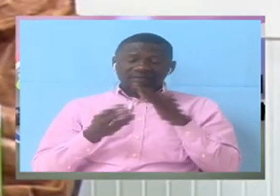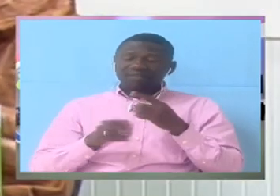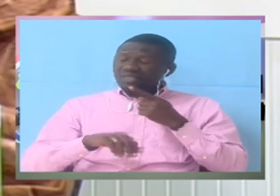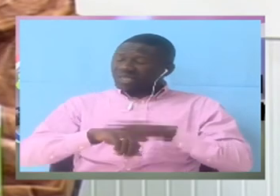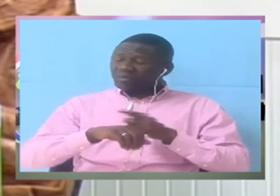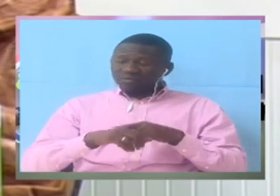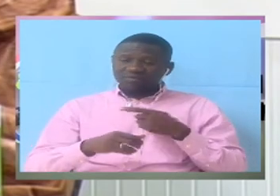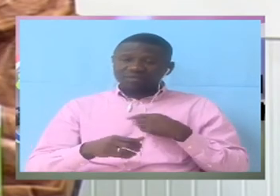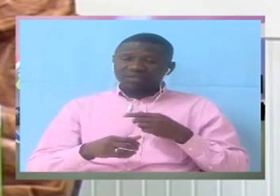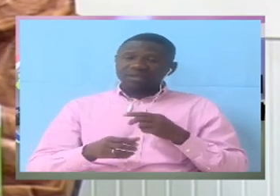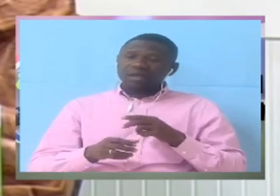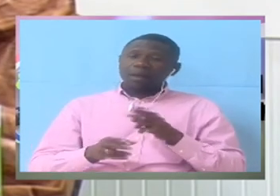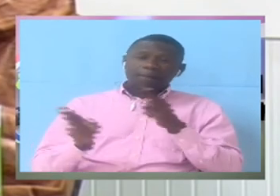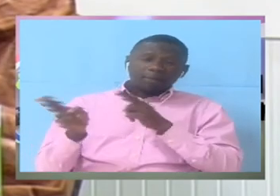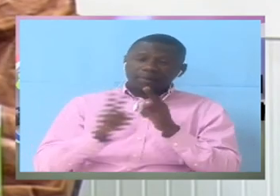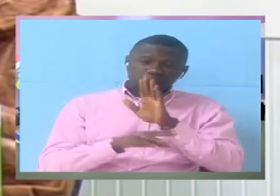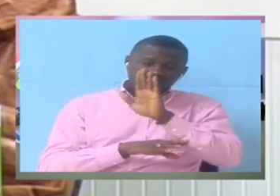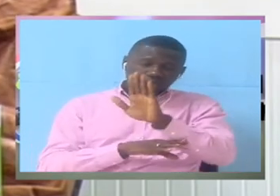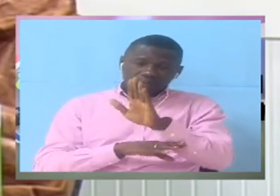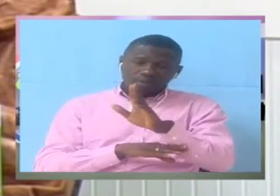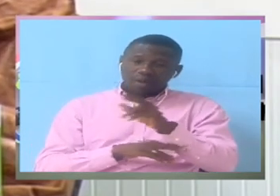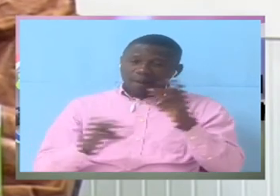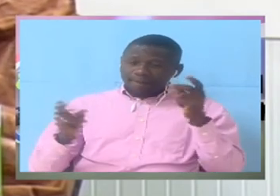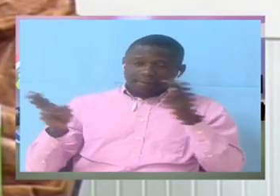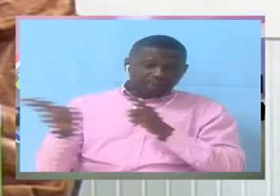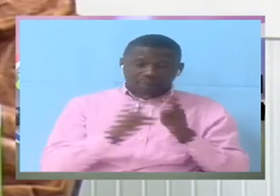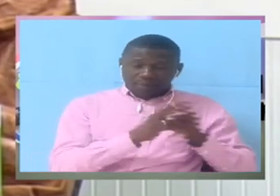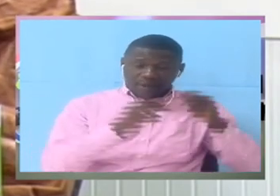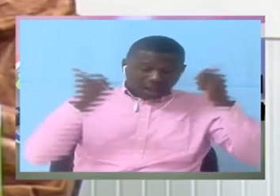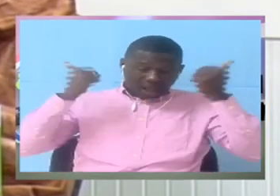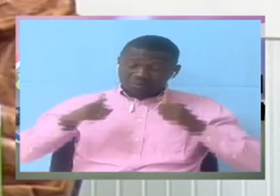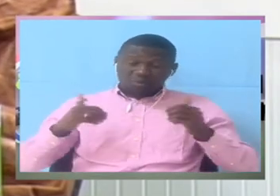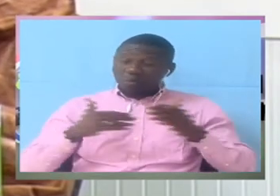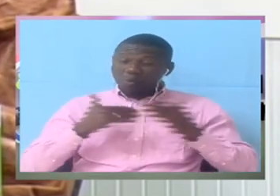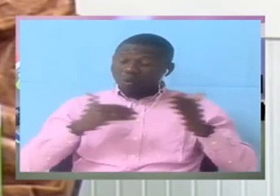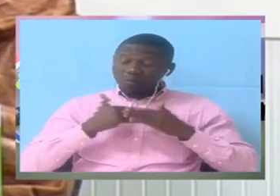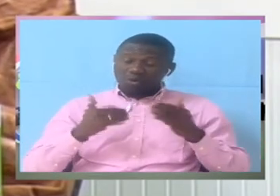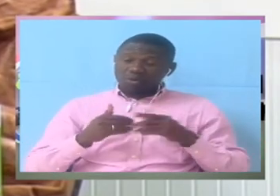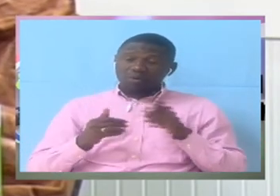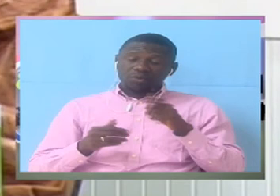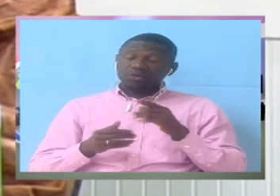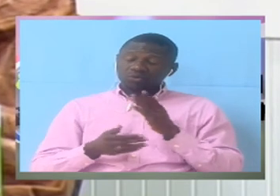during a ceasefire, bullets are raining like this. Then if there is no